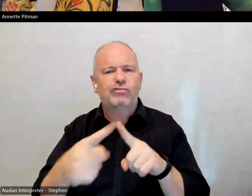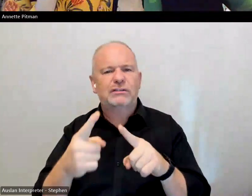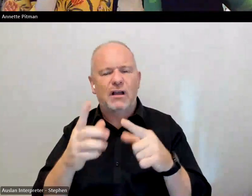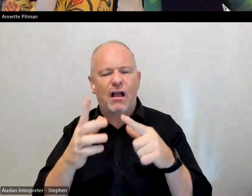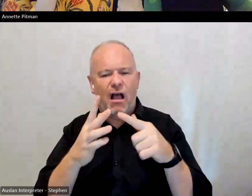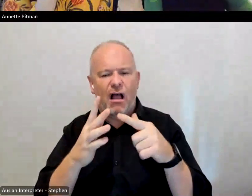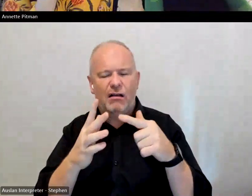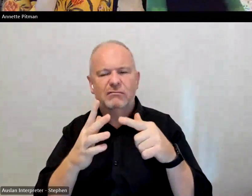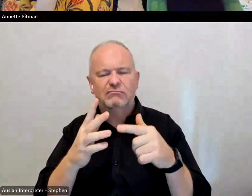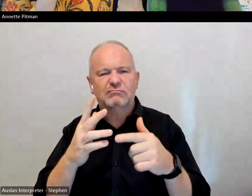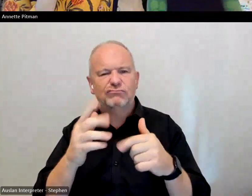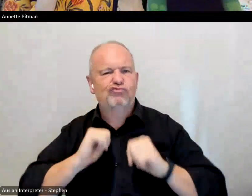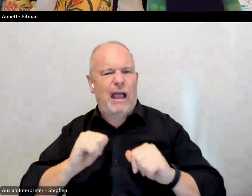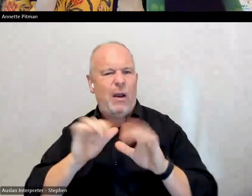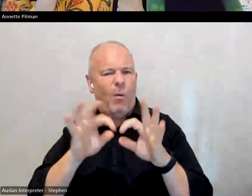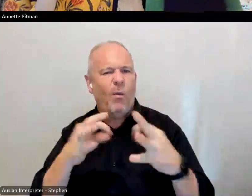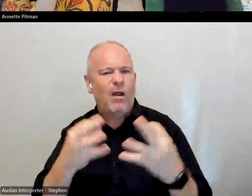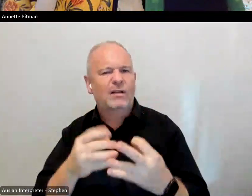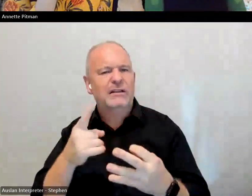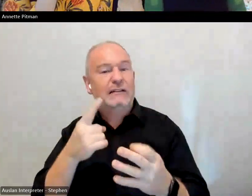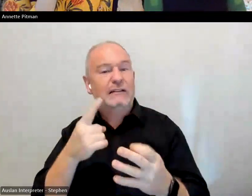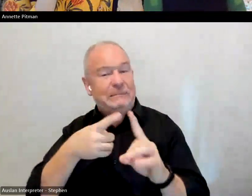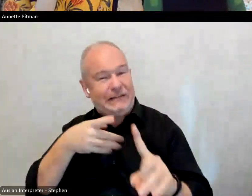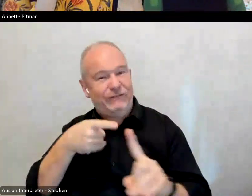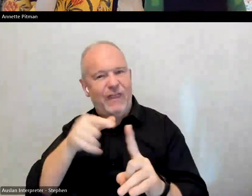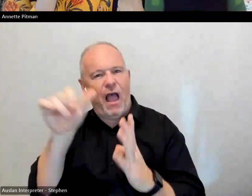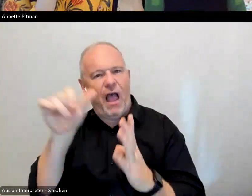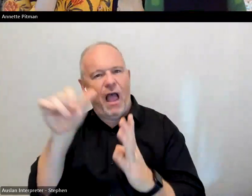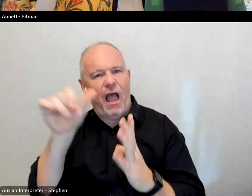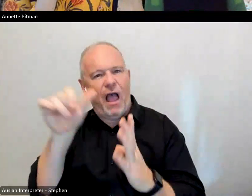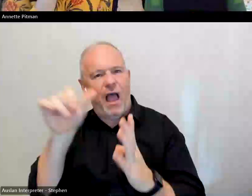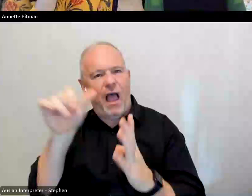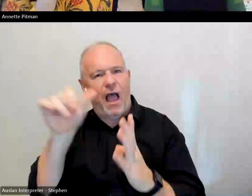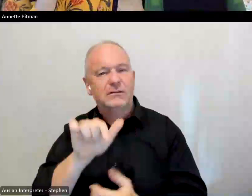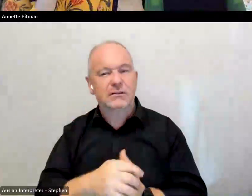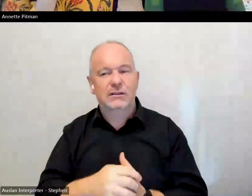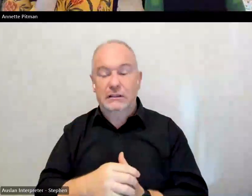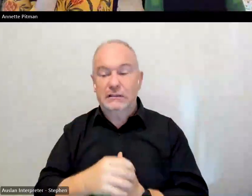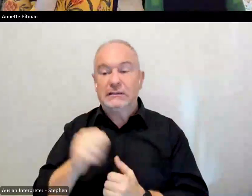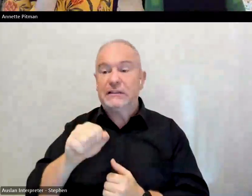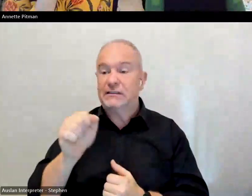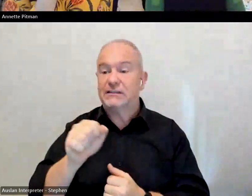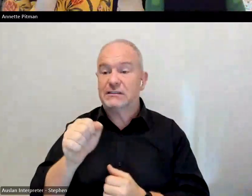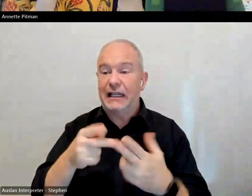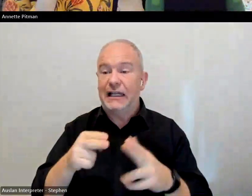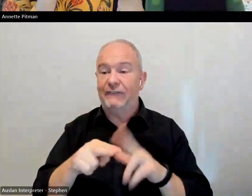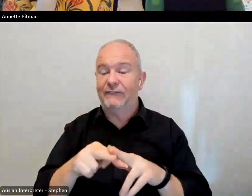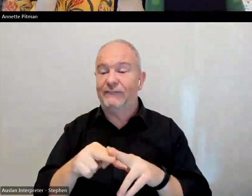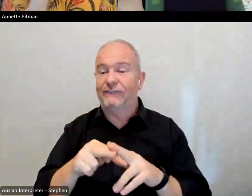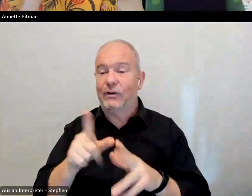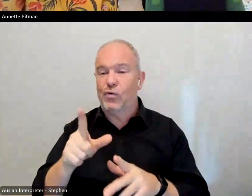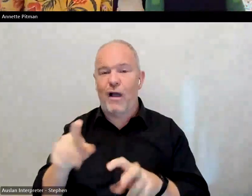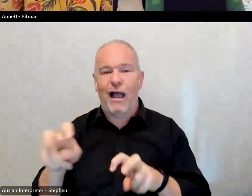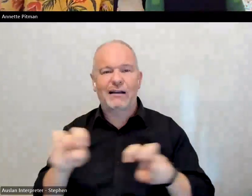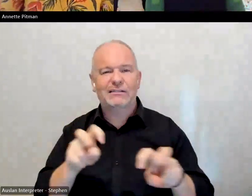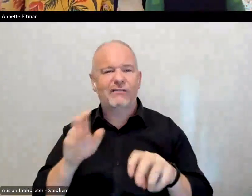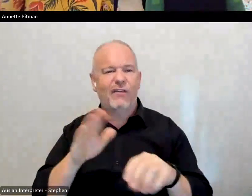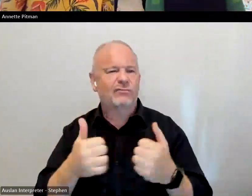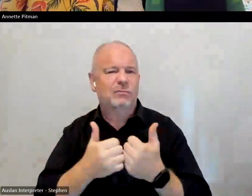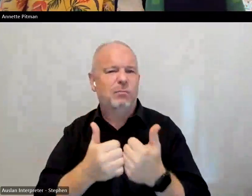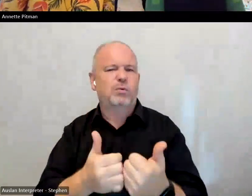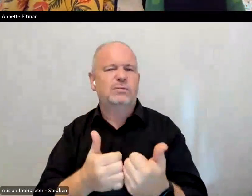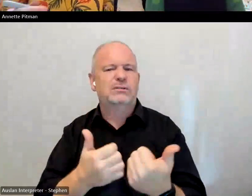that are specific to the artistic sector? Yes, if your activity is about supporting